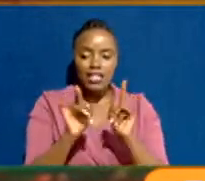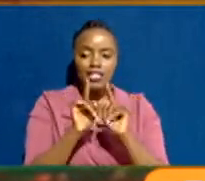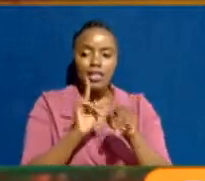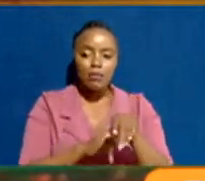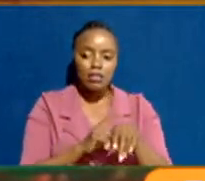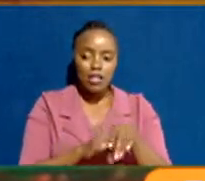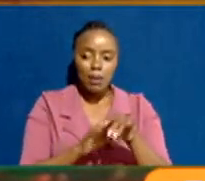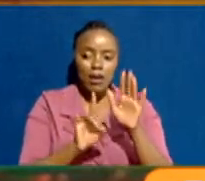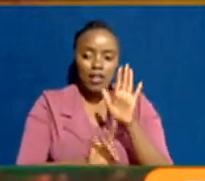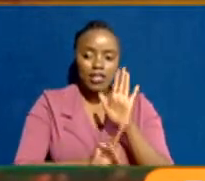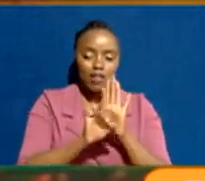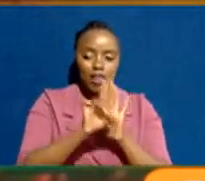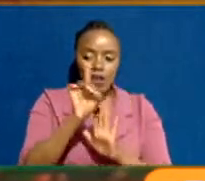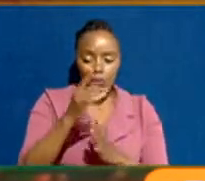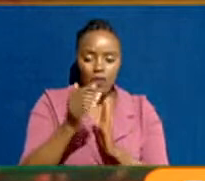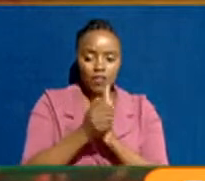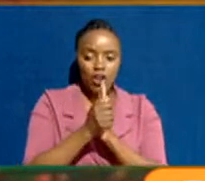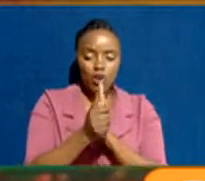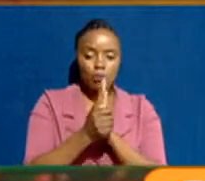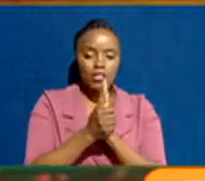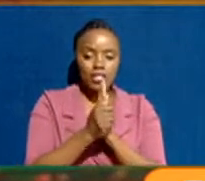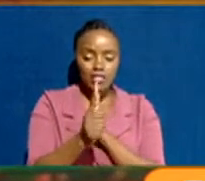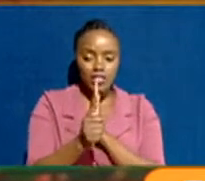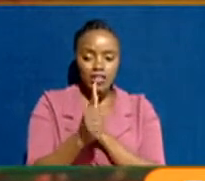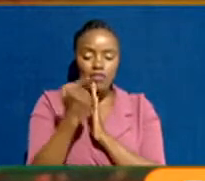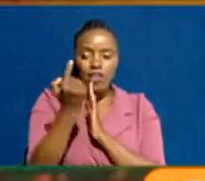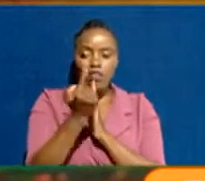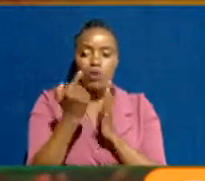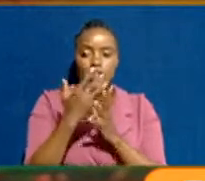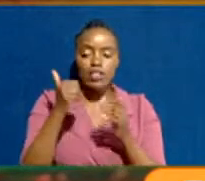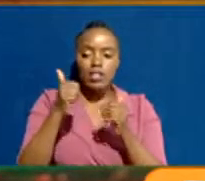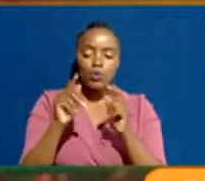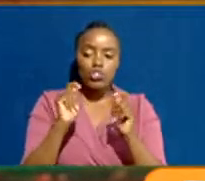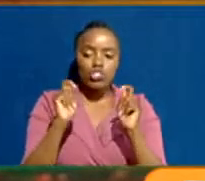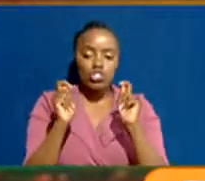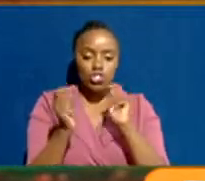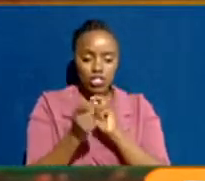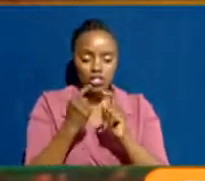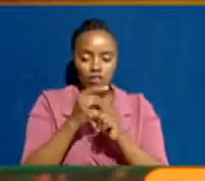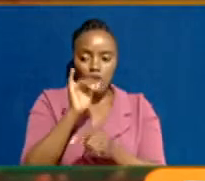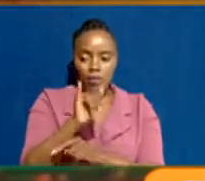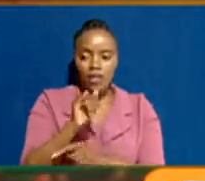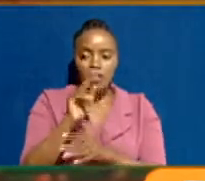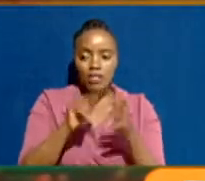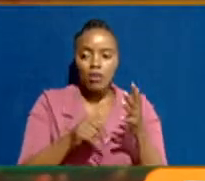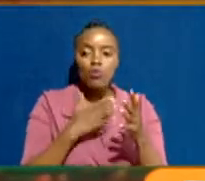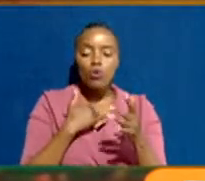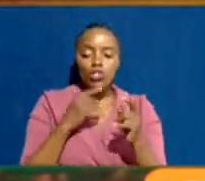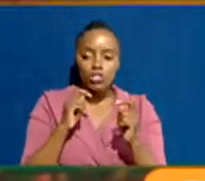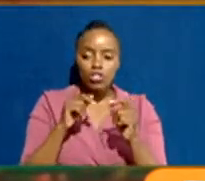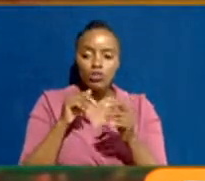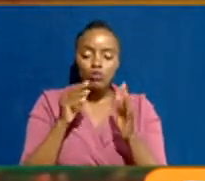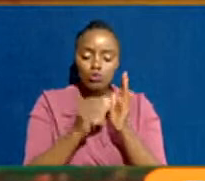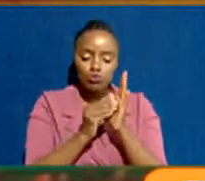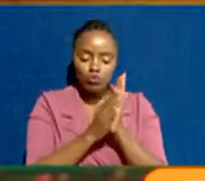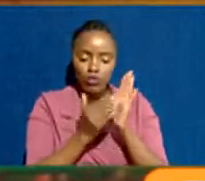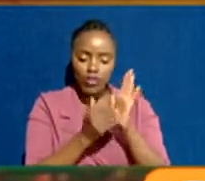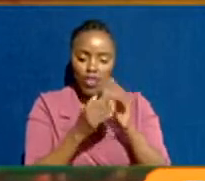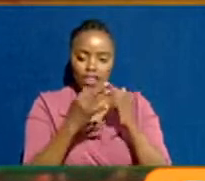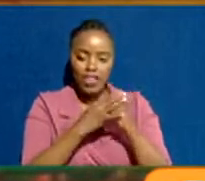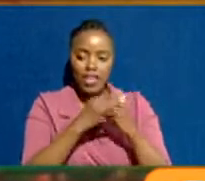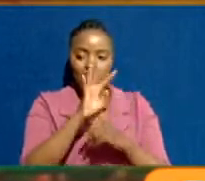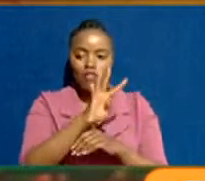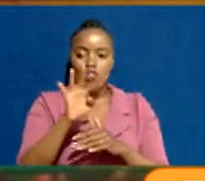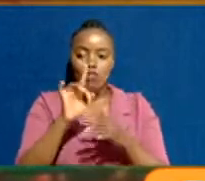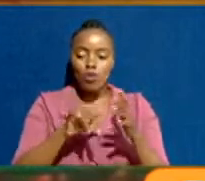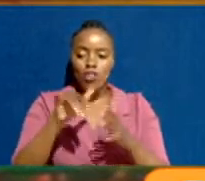time developing competencies. The only thing that changed, and that is what I want to be changed in the 844 system, is